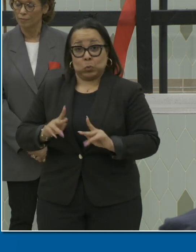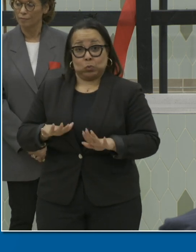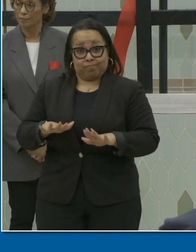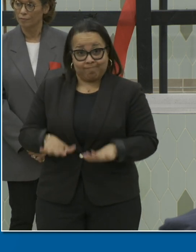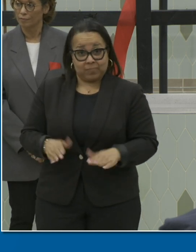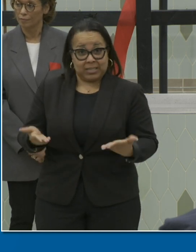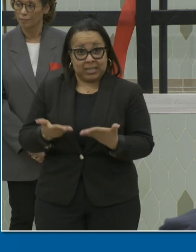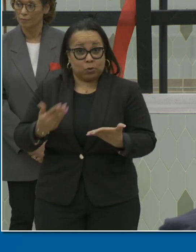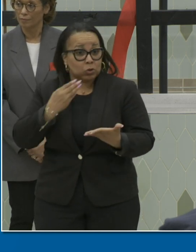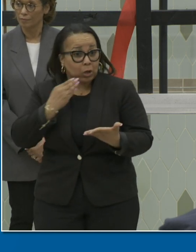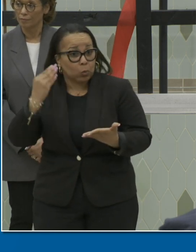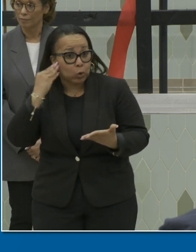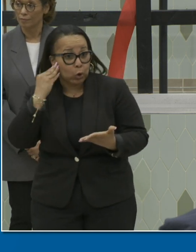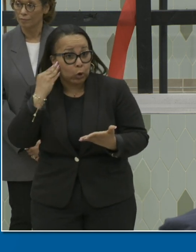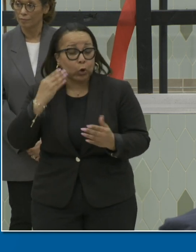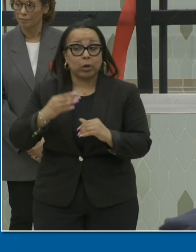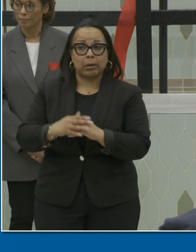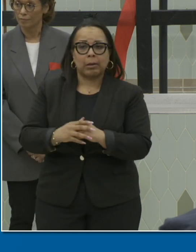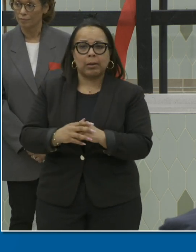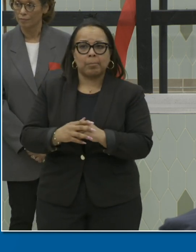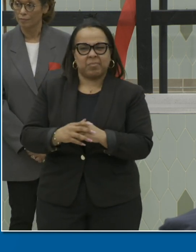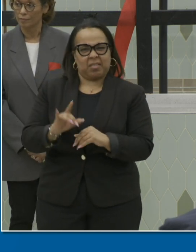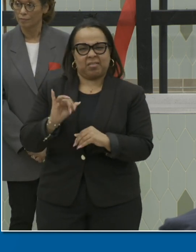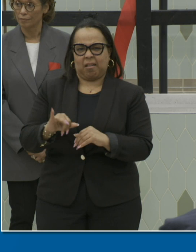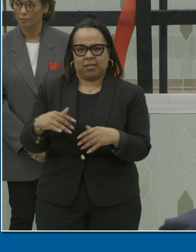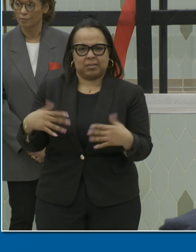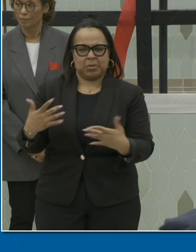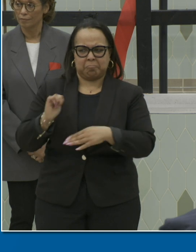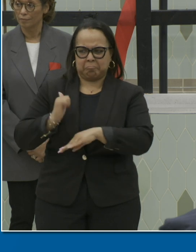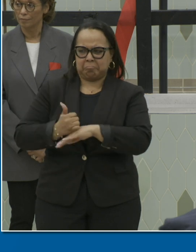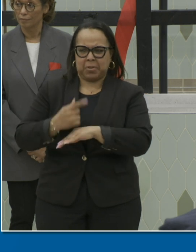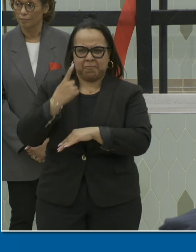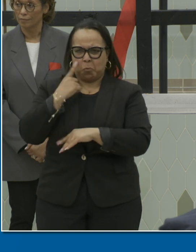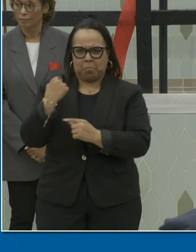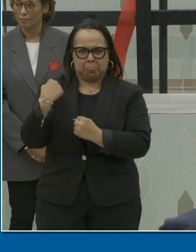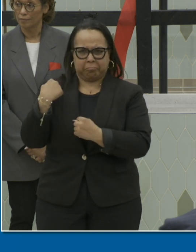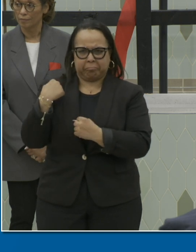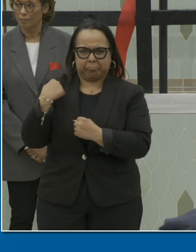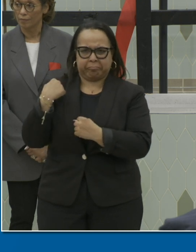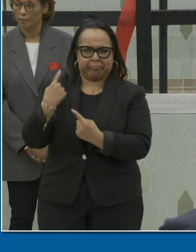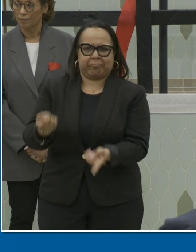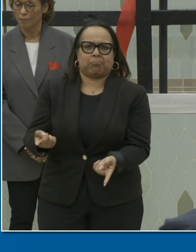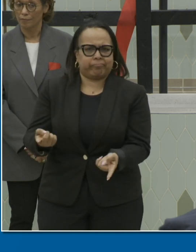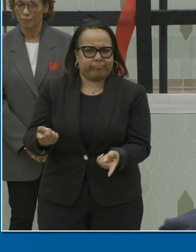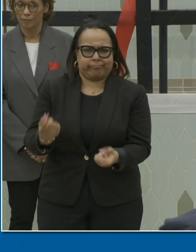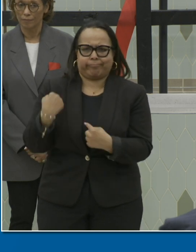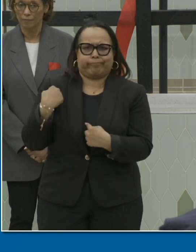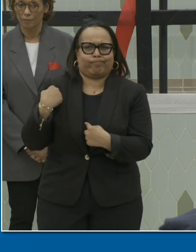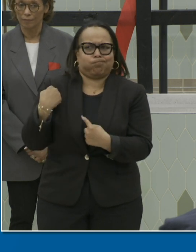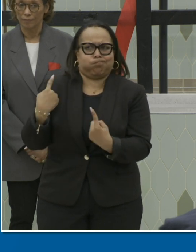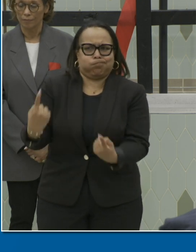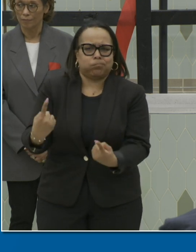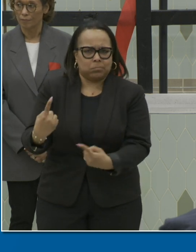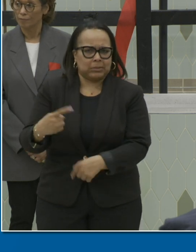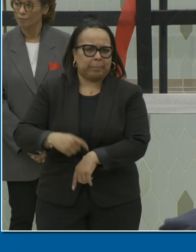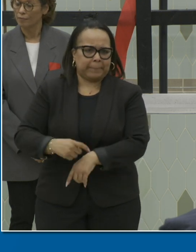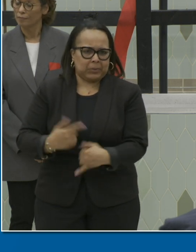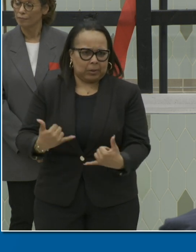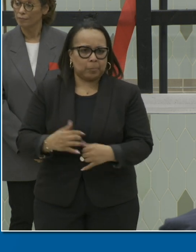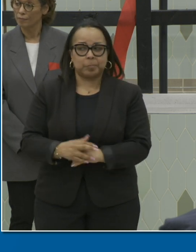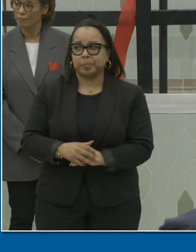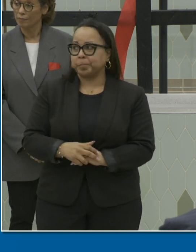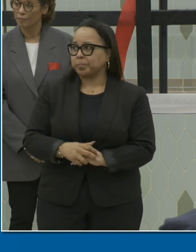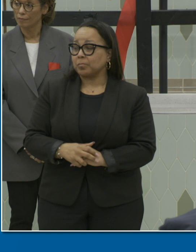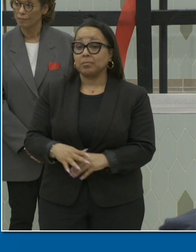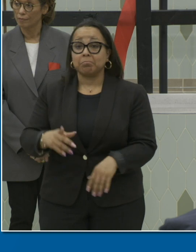using this space as shelter or for housing, that has been in place for almost a century now. You know, so it's